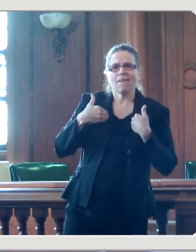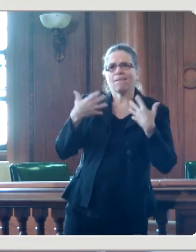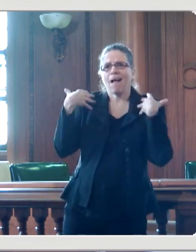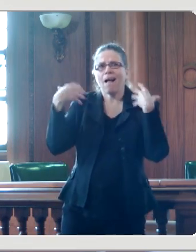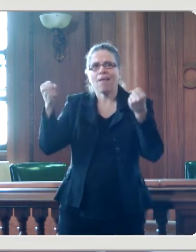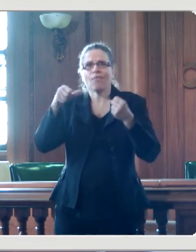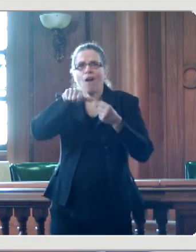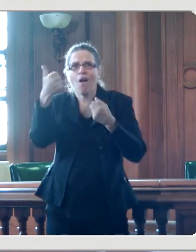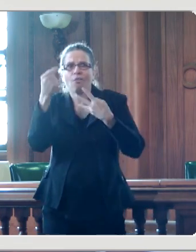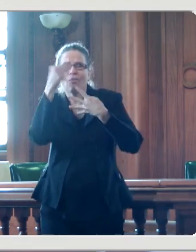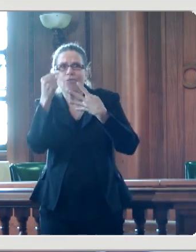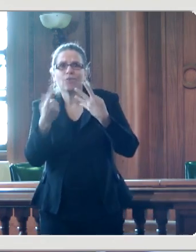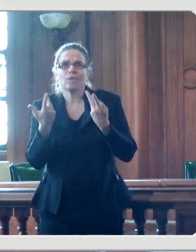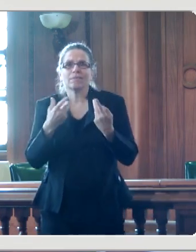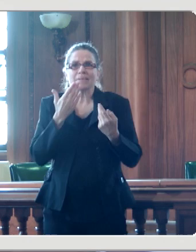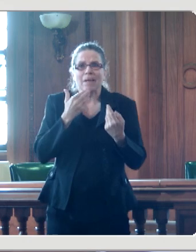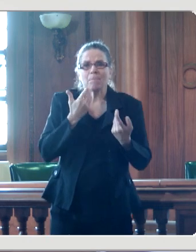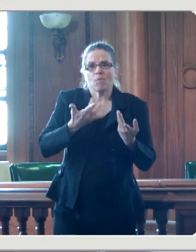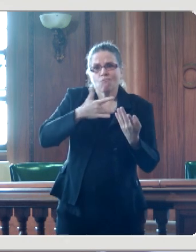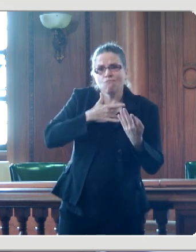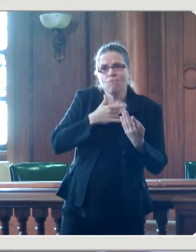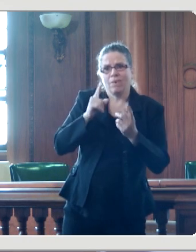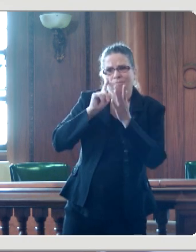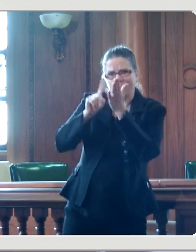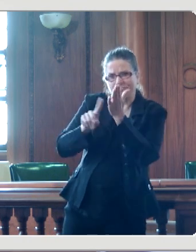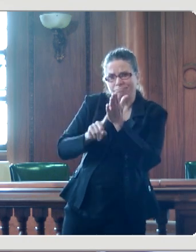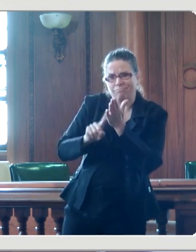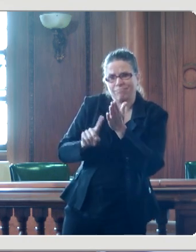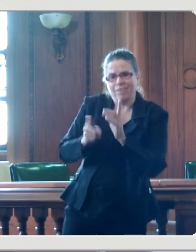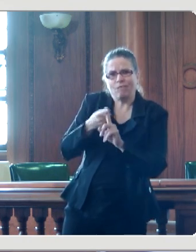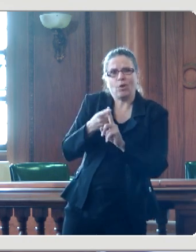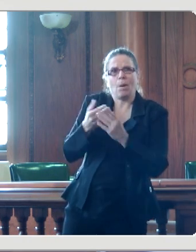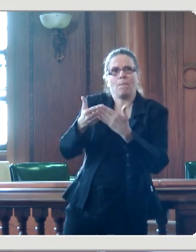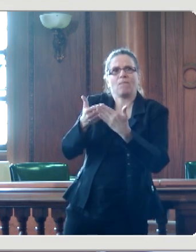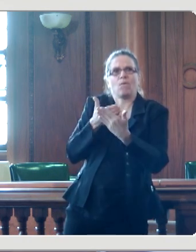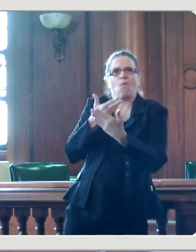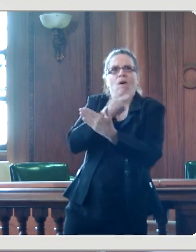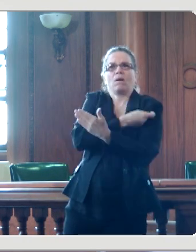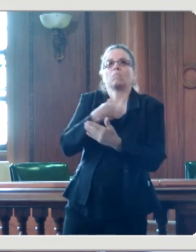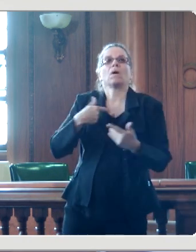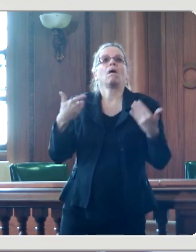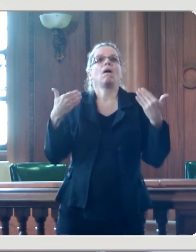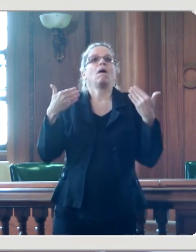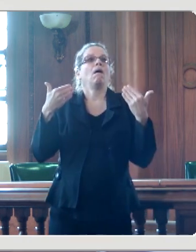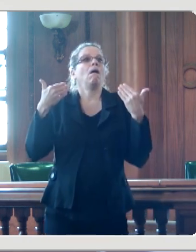So we're trying to get it done yesterday and, you know, following the guidelines of the first